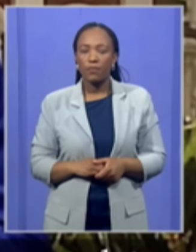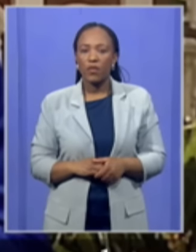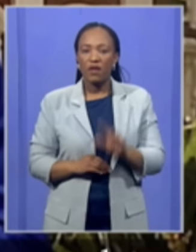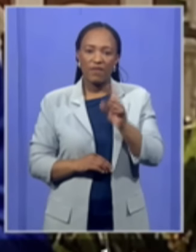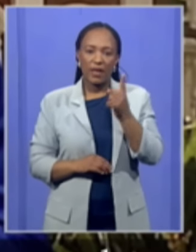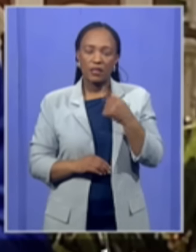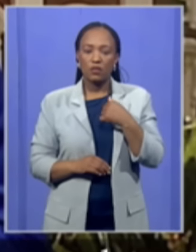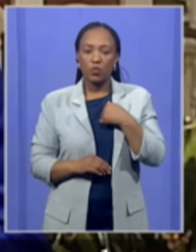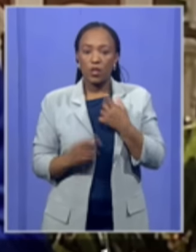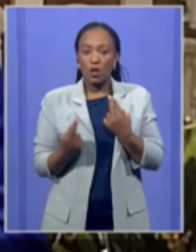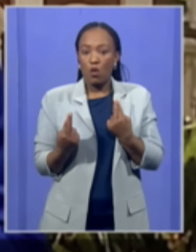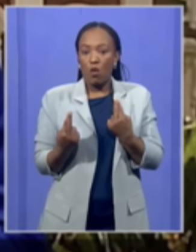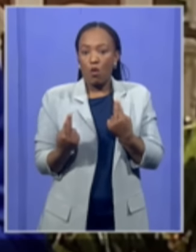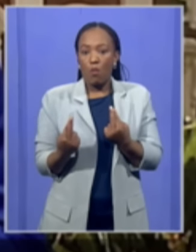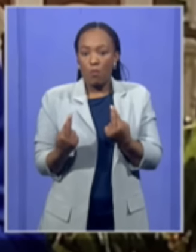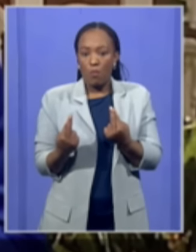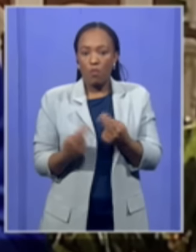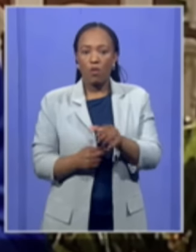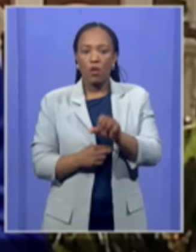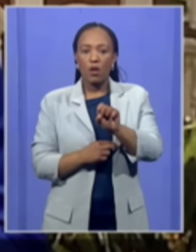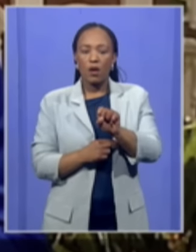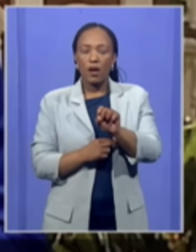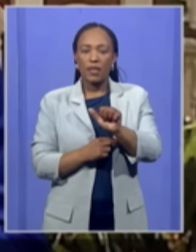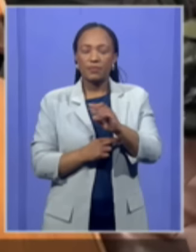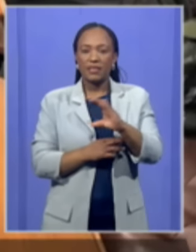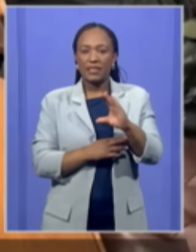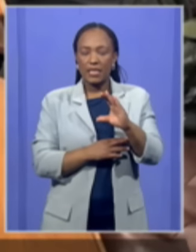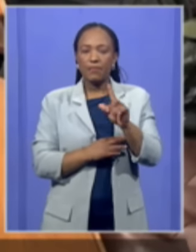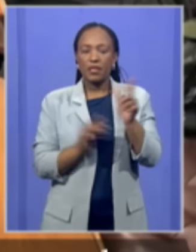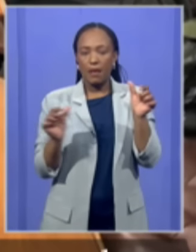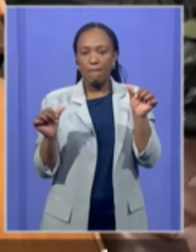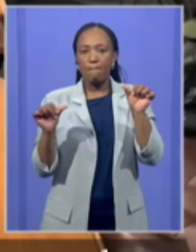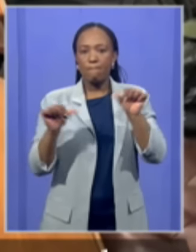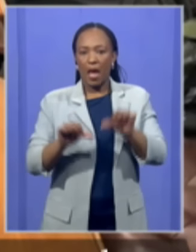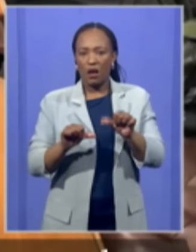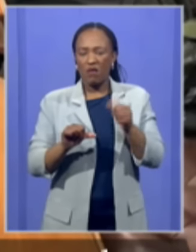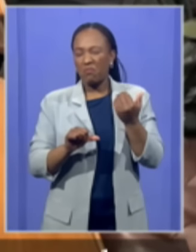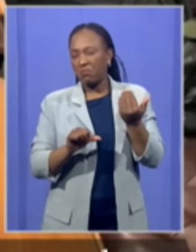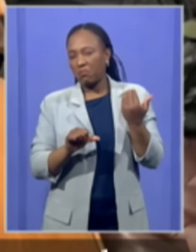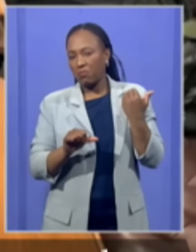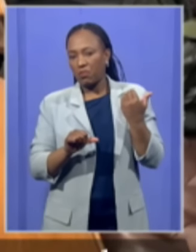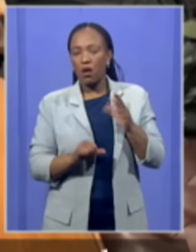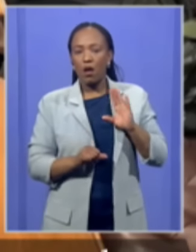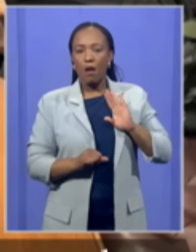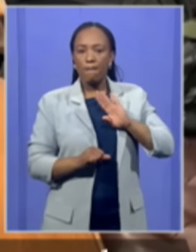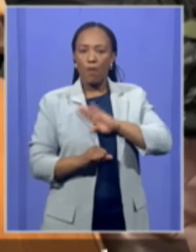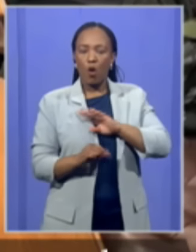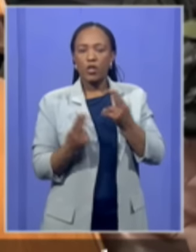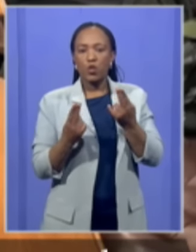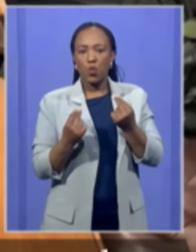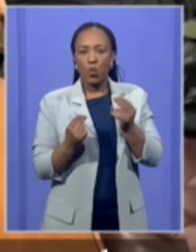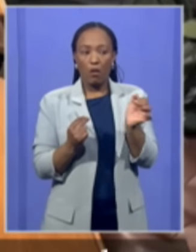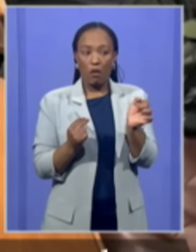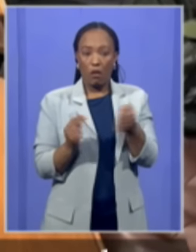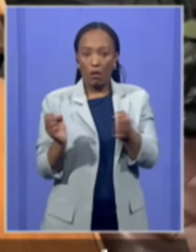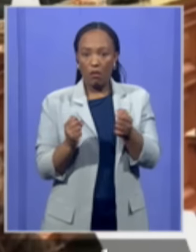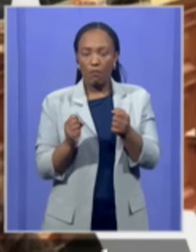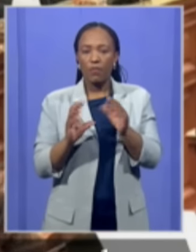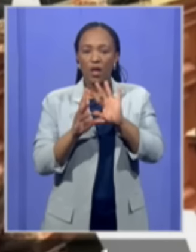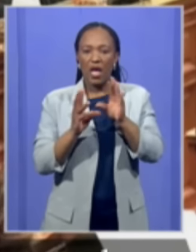the SABC returns to its former glory. Ka mora ho kgethwa ha boto e ntjha, dintho ke ha di tsamaya ka